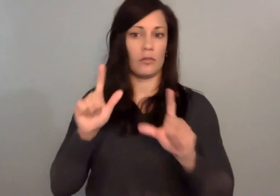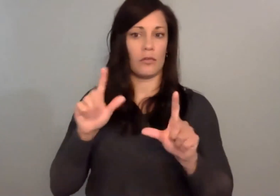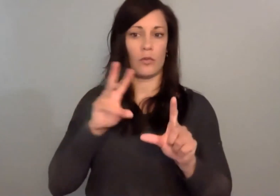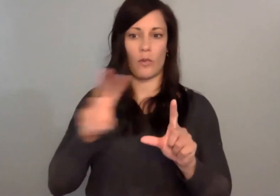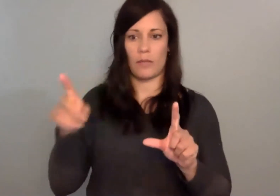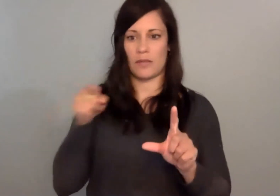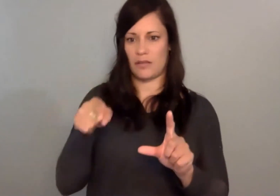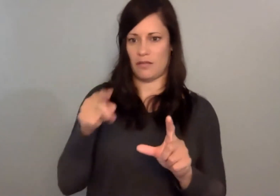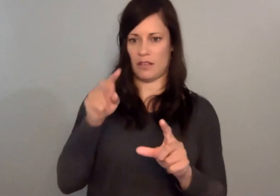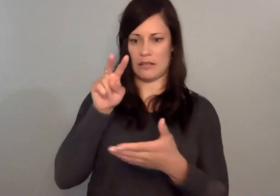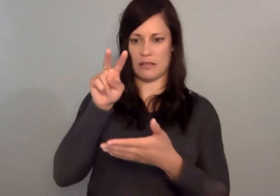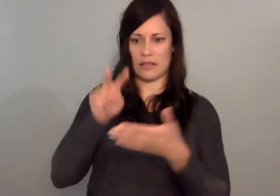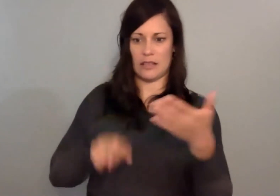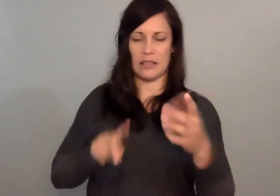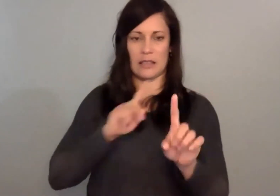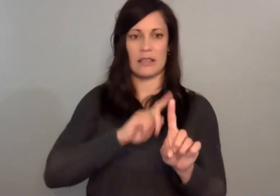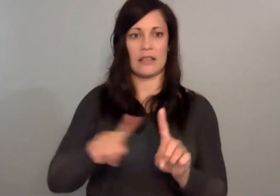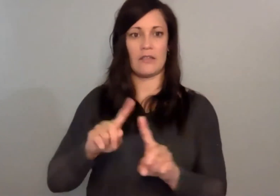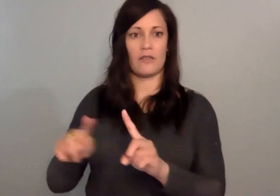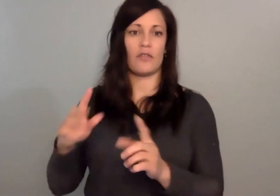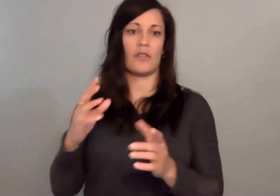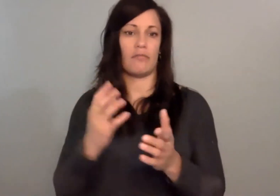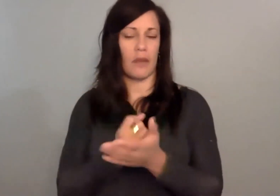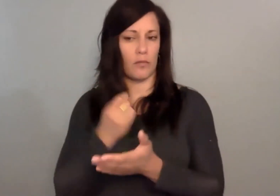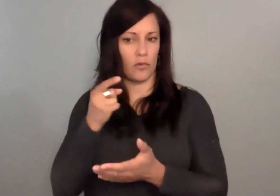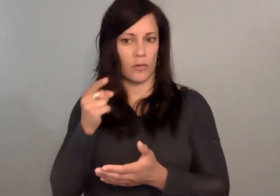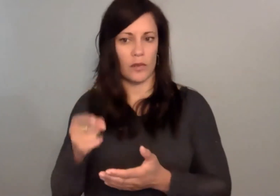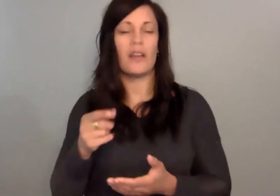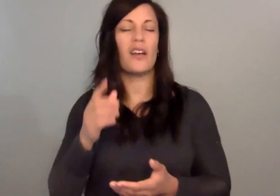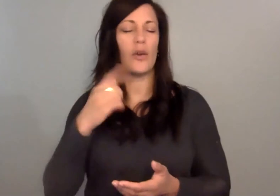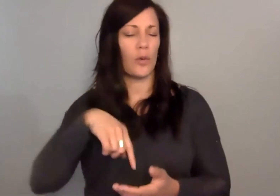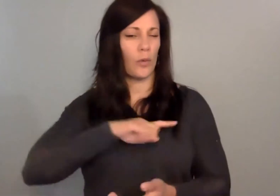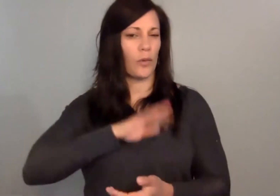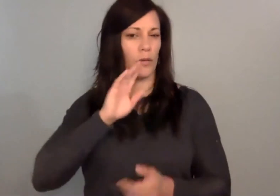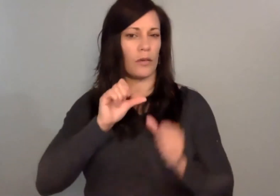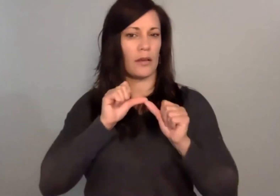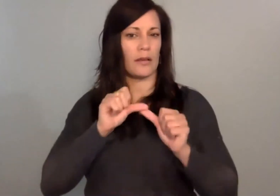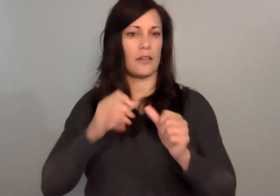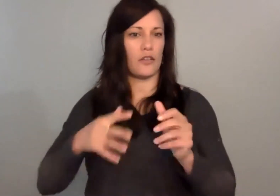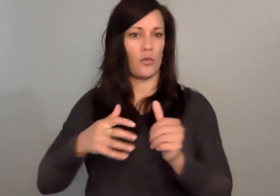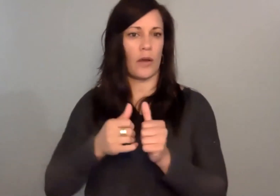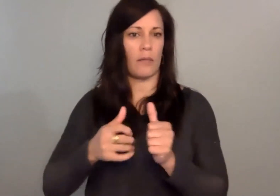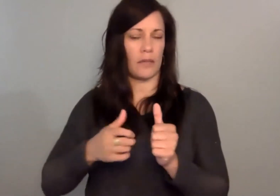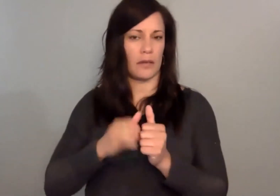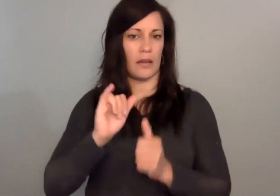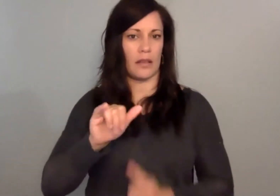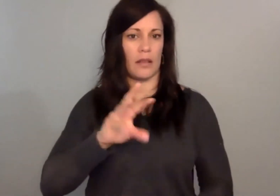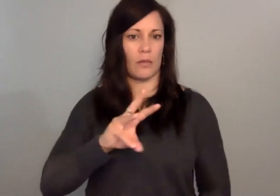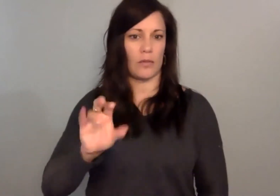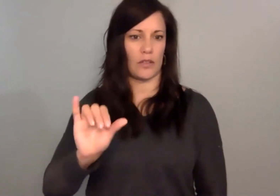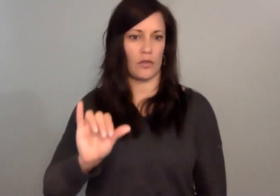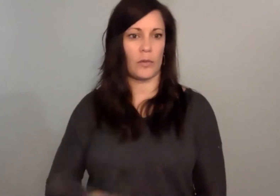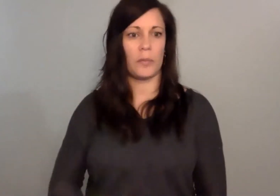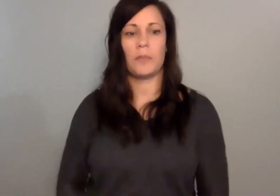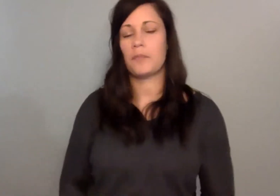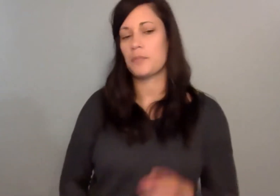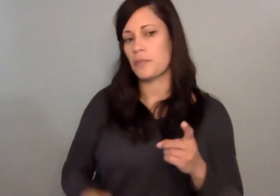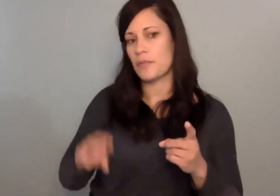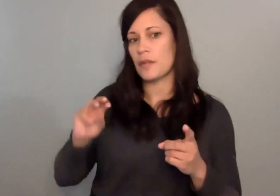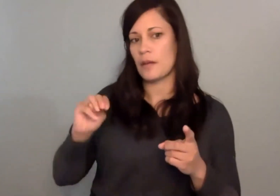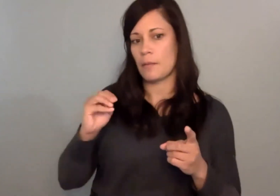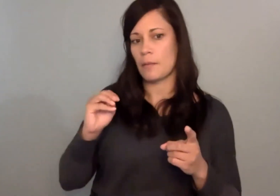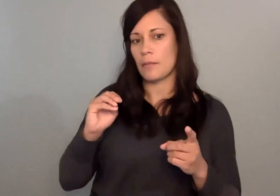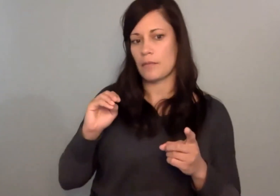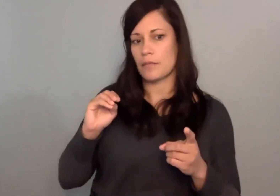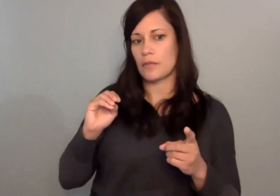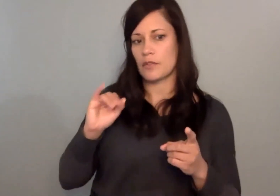of those opportunities, and we will continue to update that website for those opportunities. The only thing that I would add to Julia's comments is